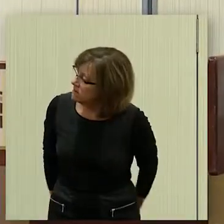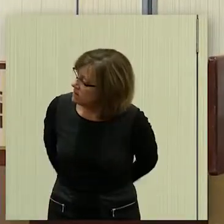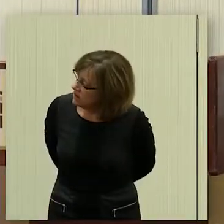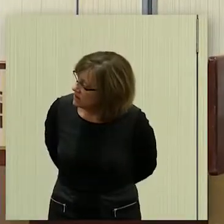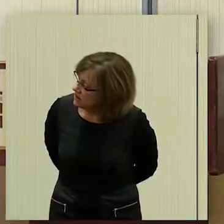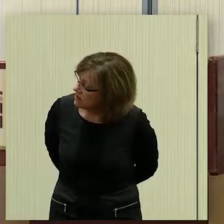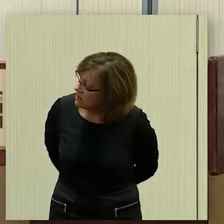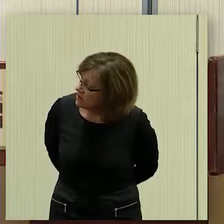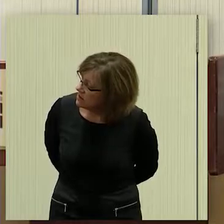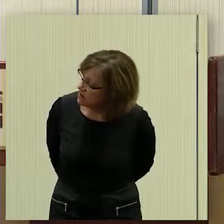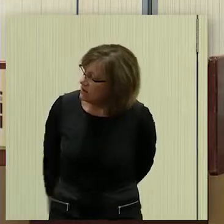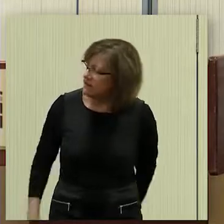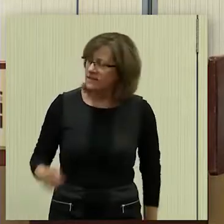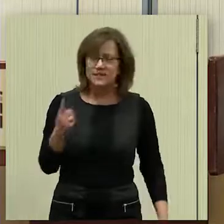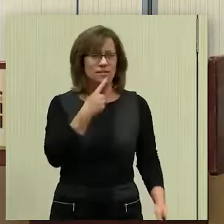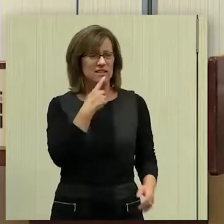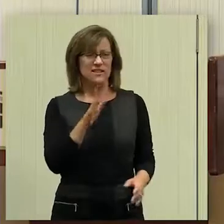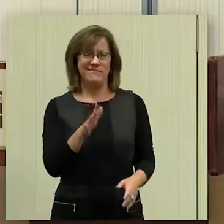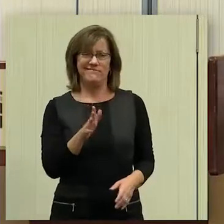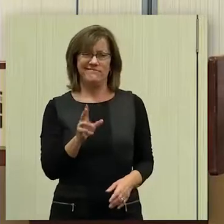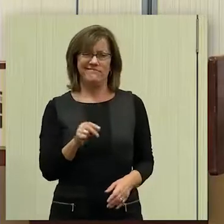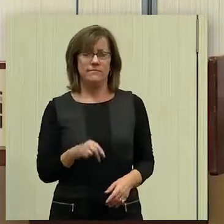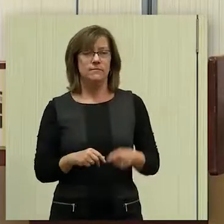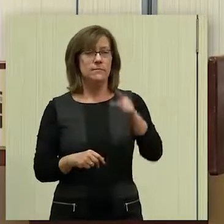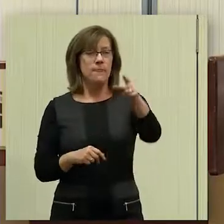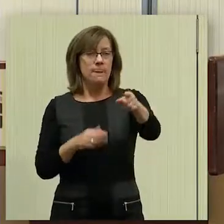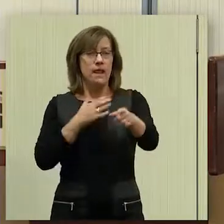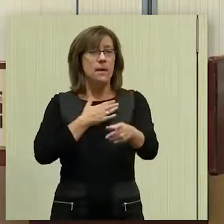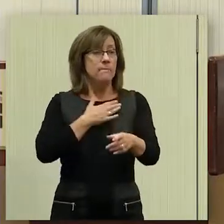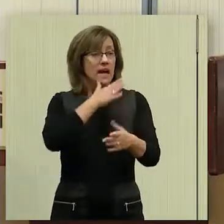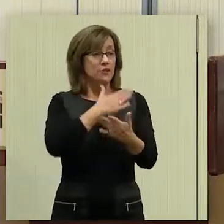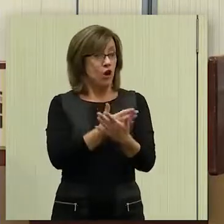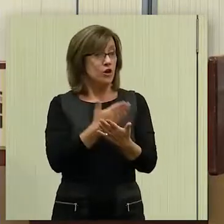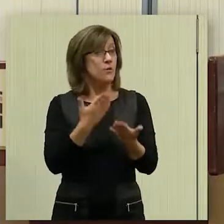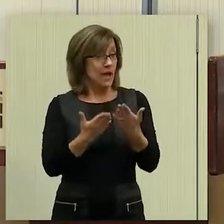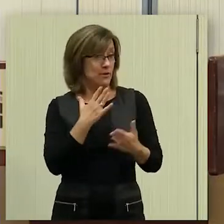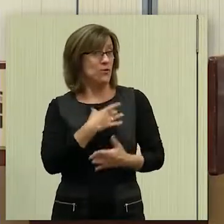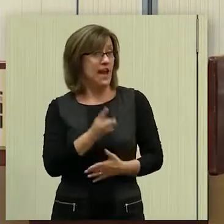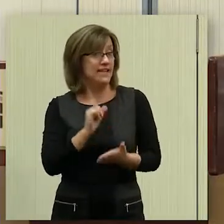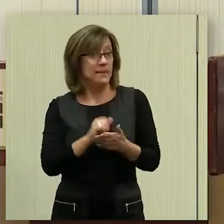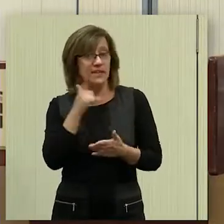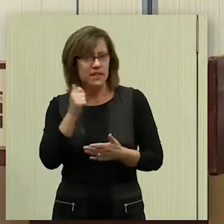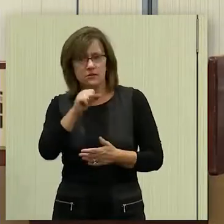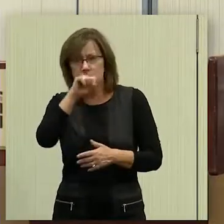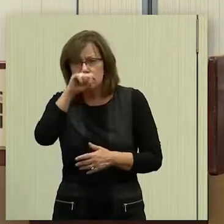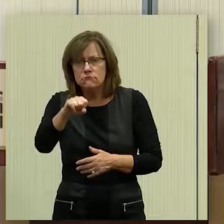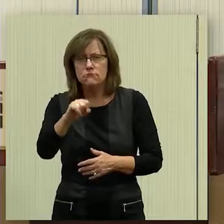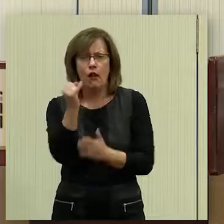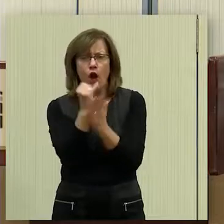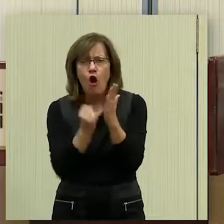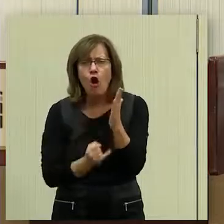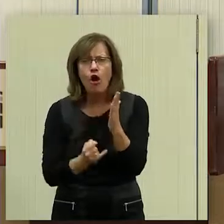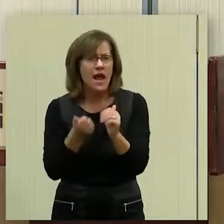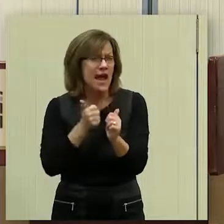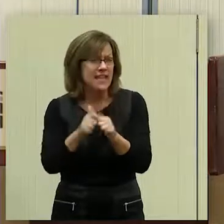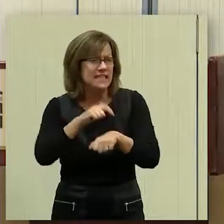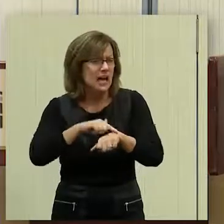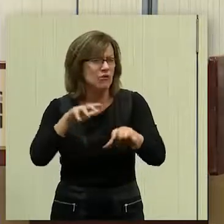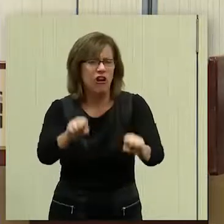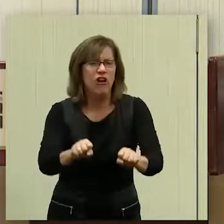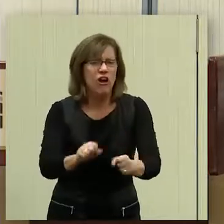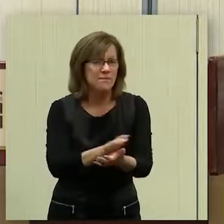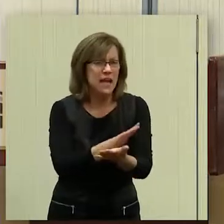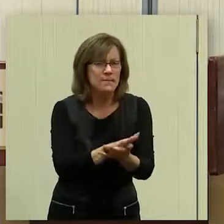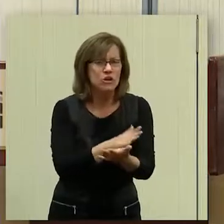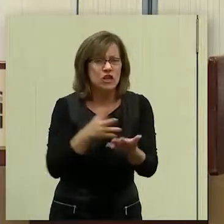Not so much, someone said, not so much. Yeah. My daughter probably would be because she loves art, and anytime she can get her hands on